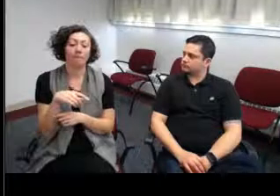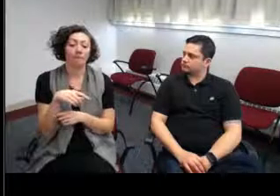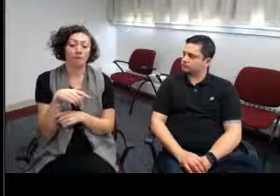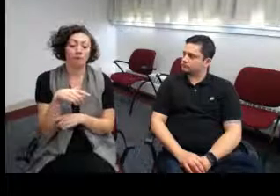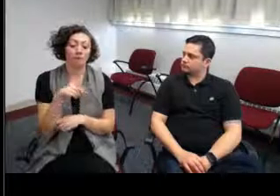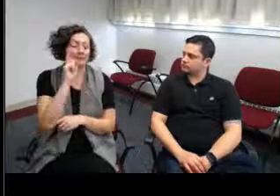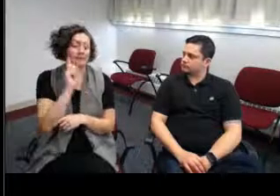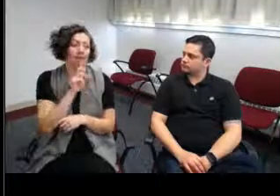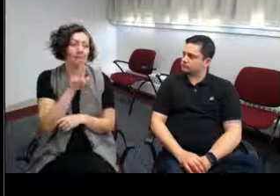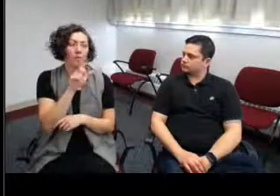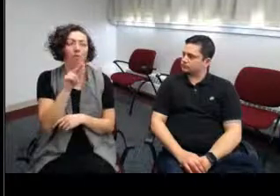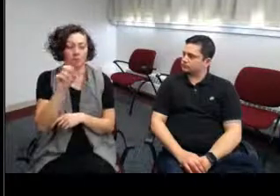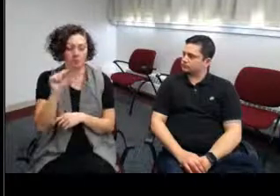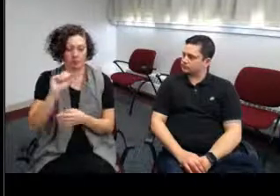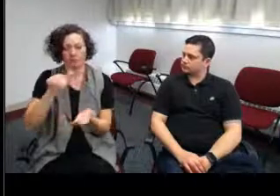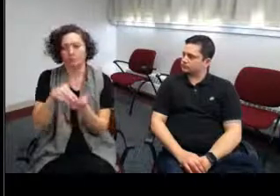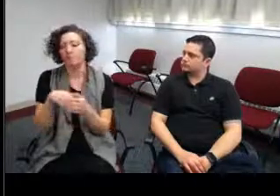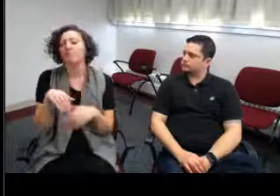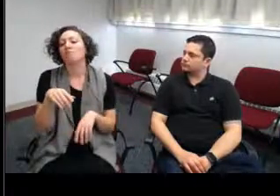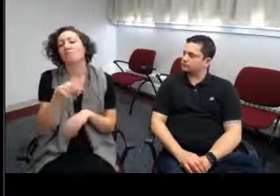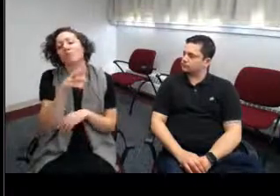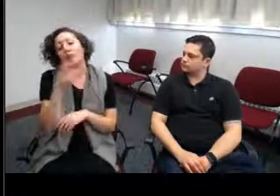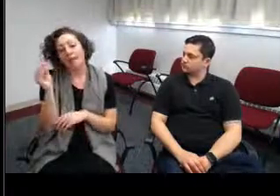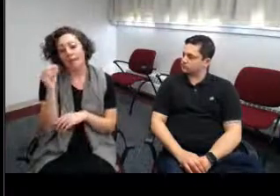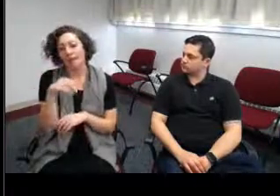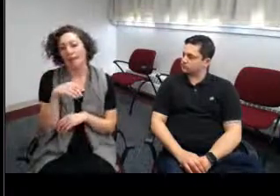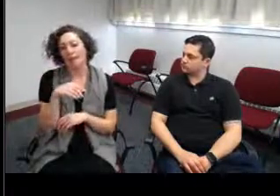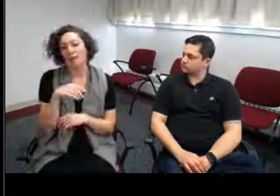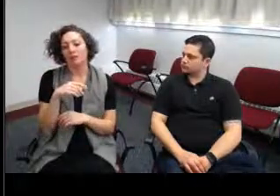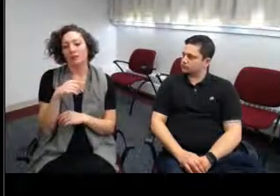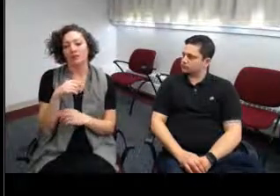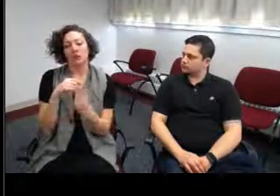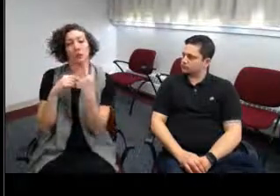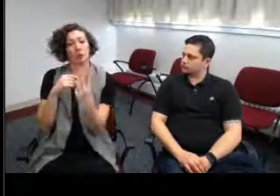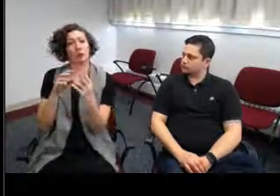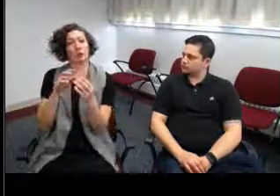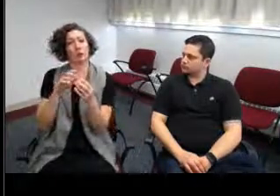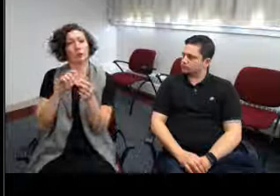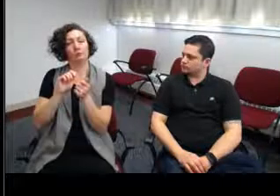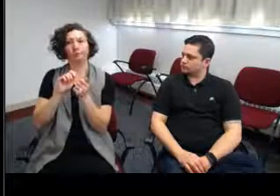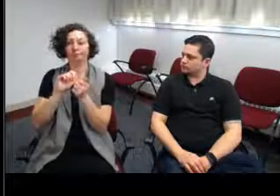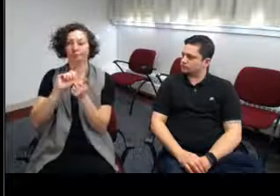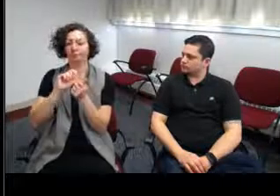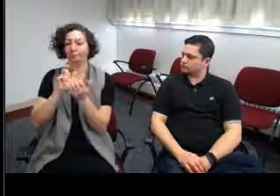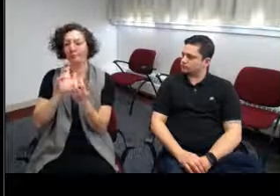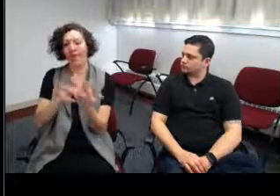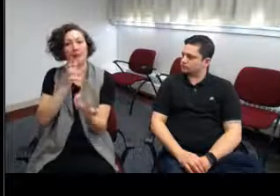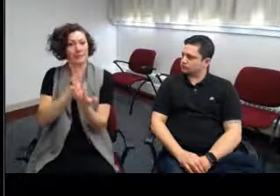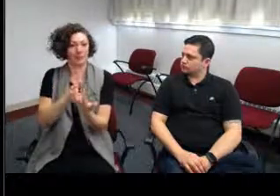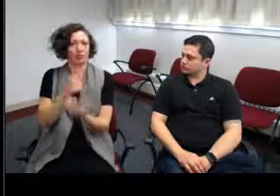the Wellness Center in Rochester, the Deaf Wellness Center in Rochester, New York. Excuse me, Trevor.